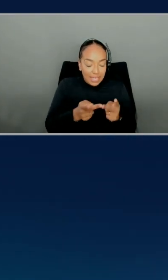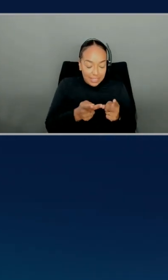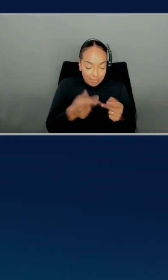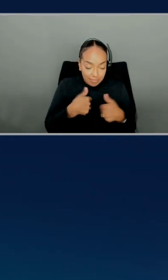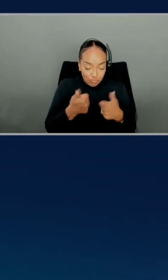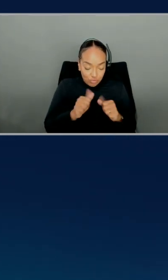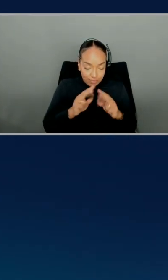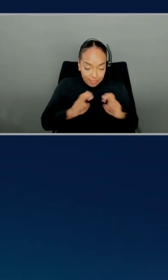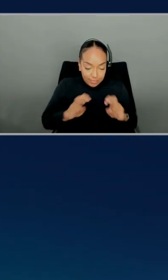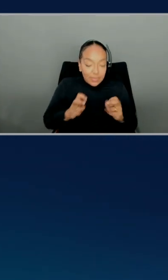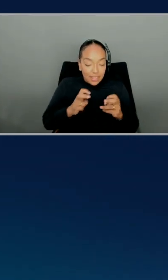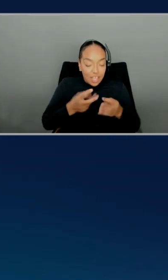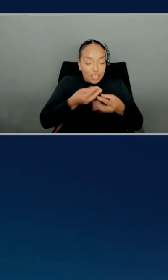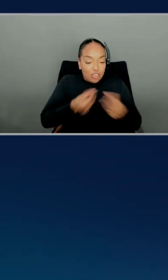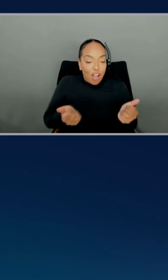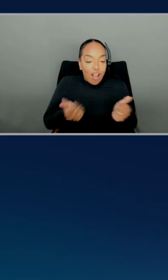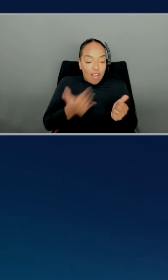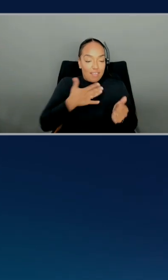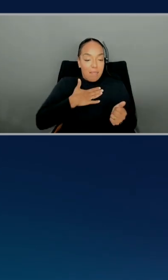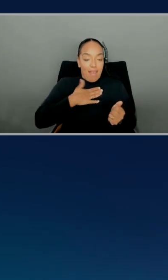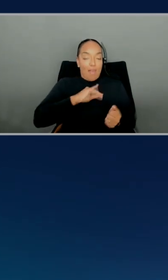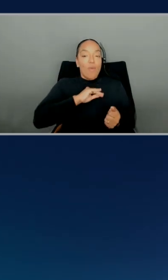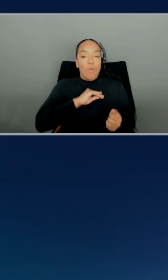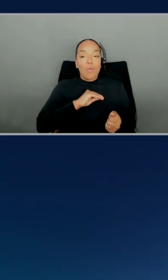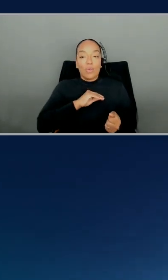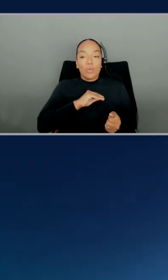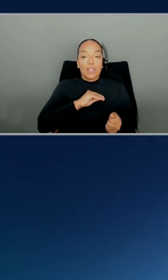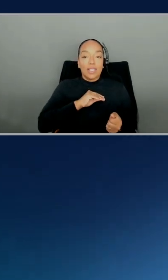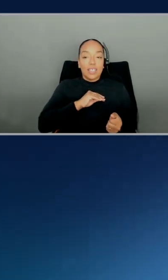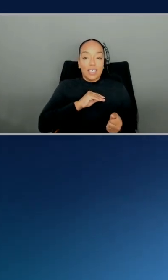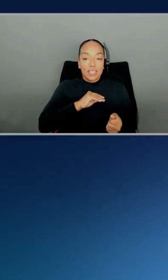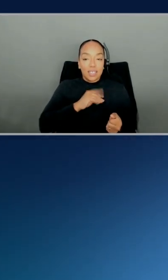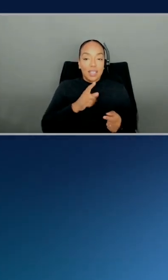on their own, right? But then there's a lot of landscaping